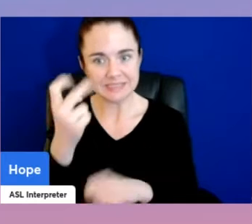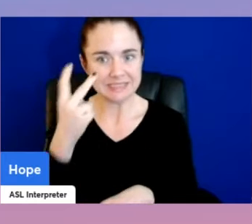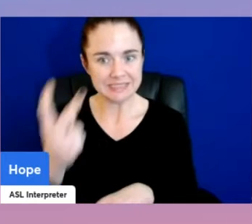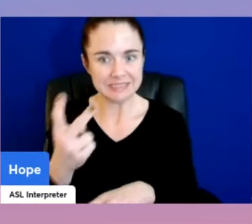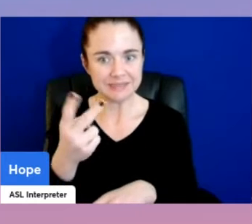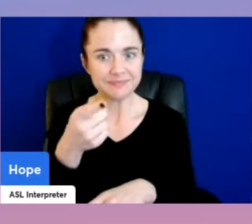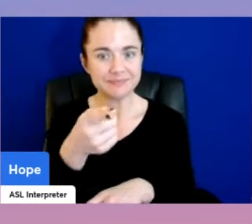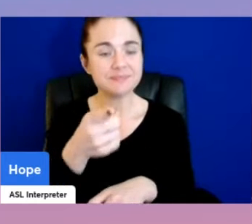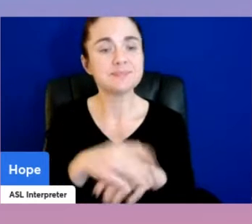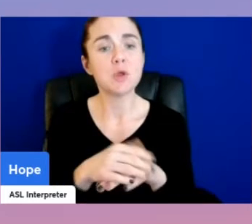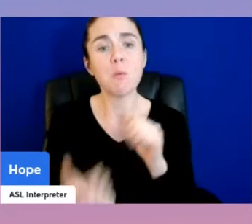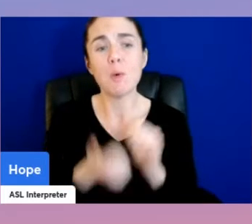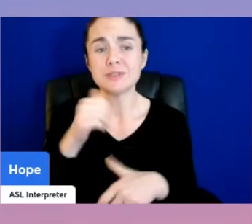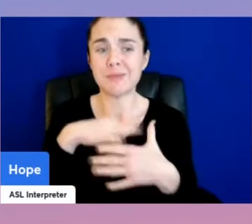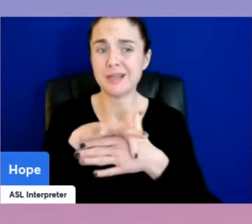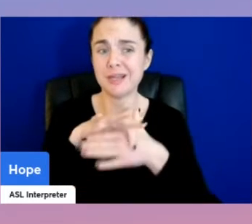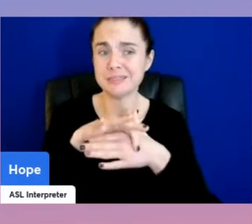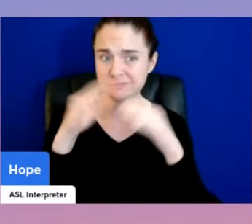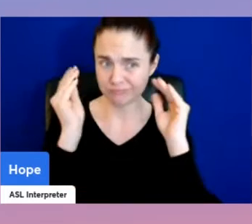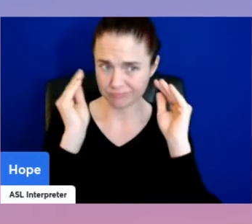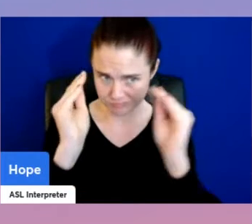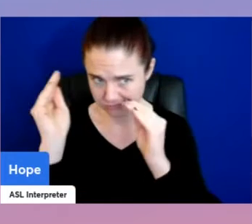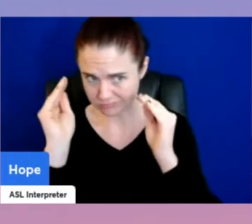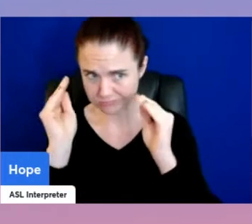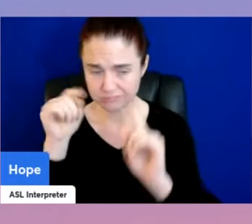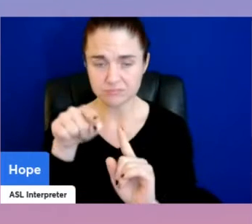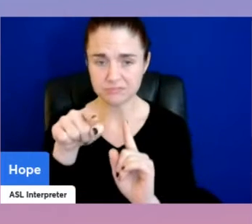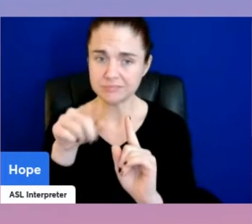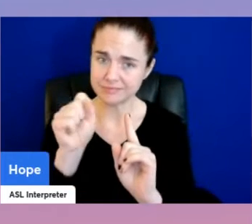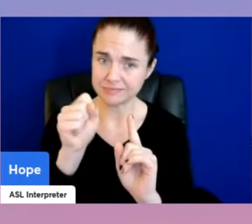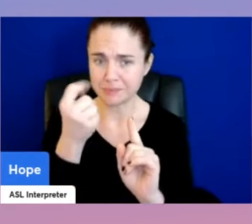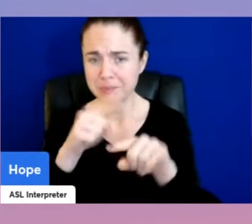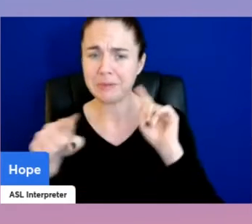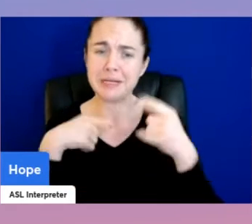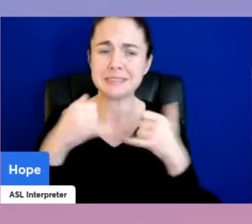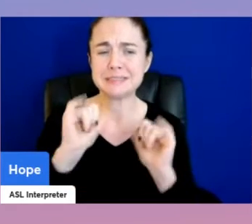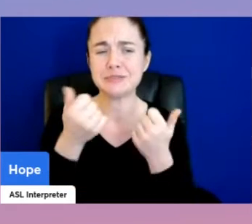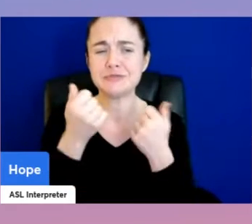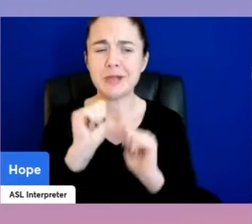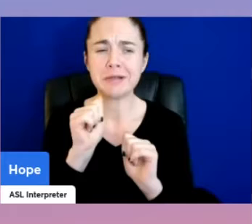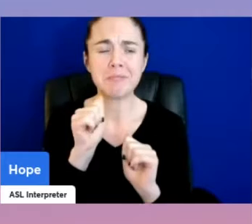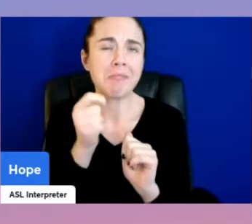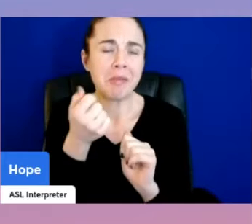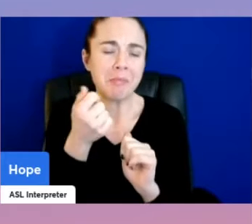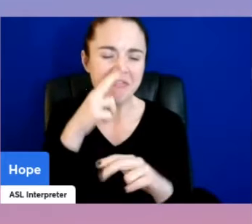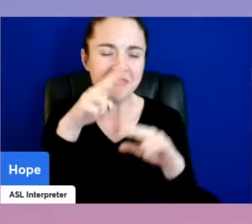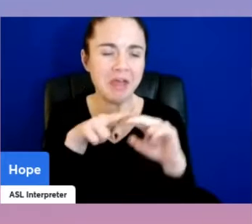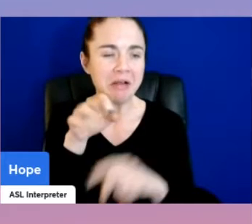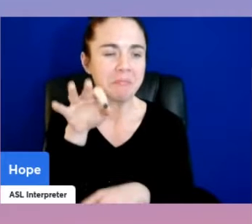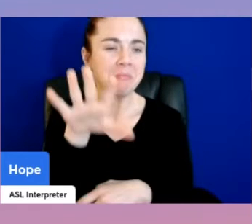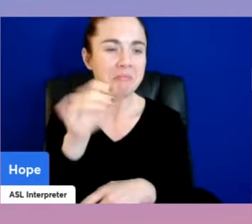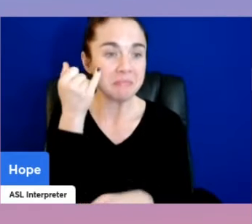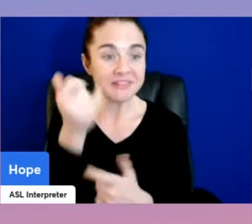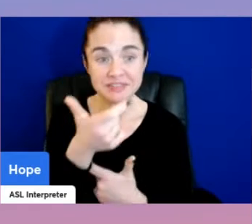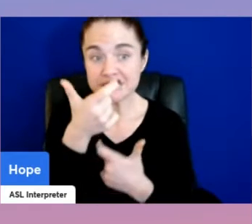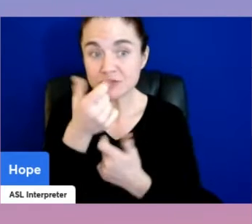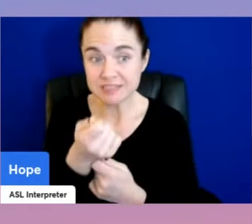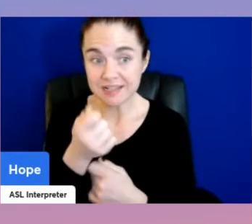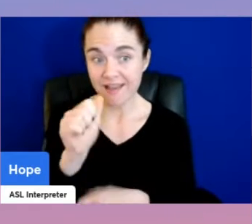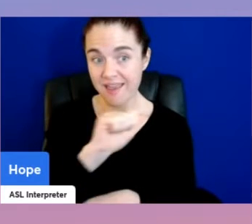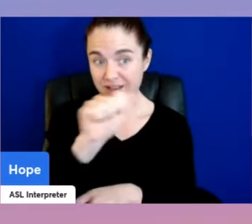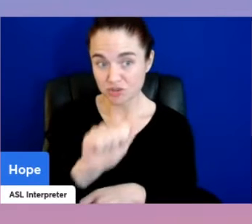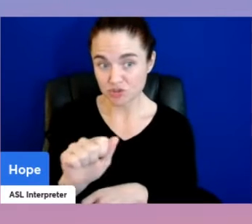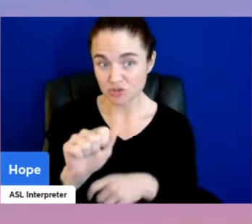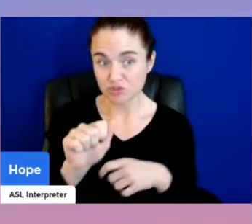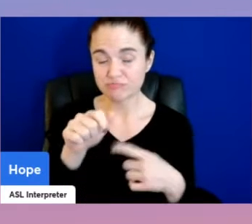my content is educational, but I do try and have a little bit of fun on there too. So if you're interested in Azure